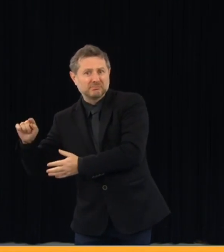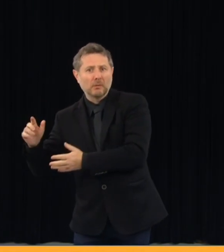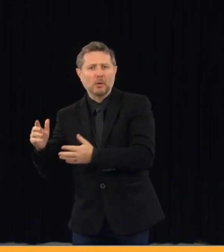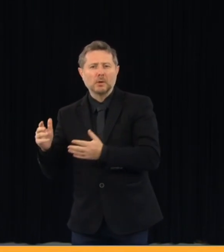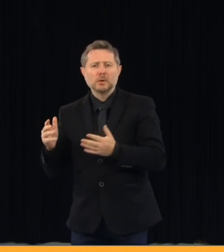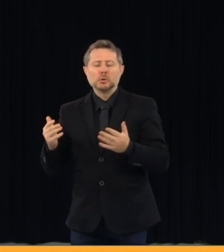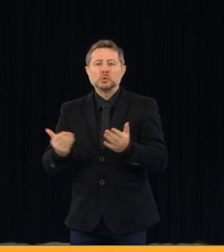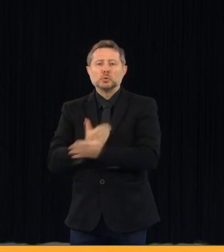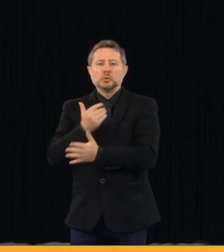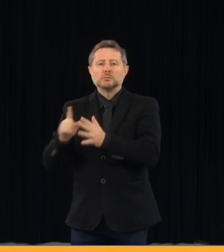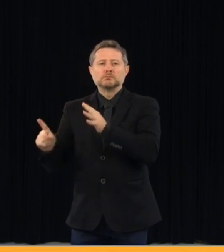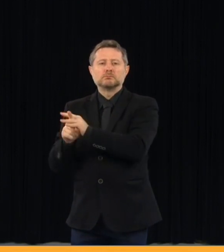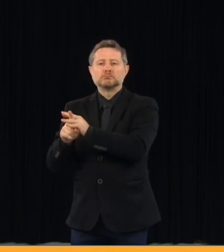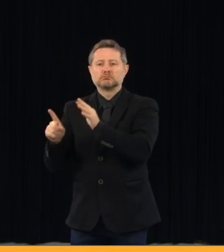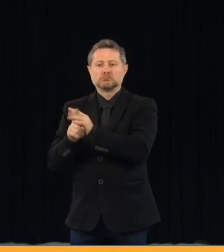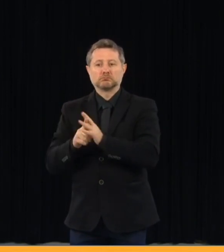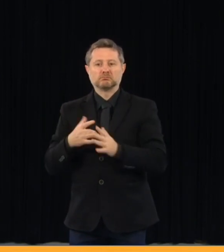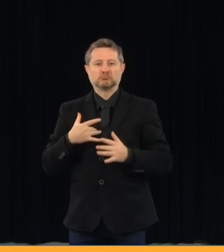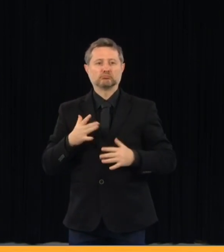troubling news.